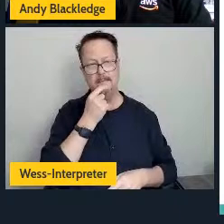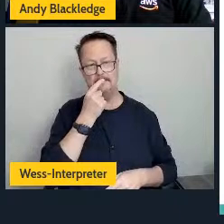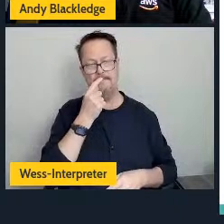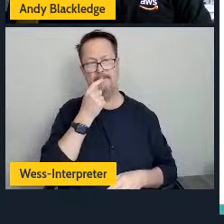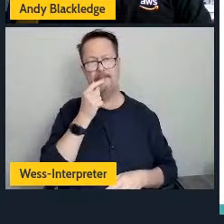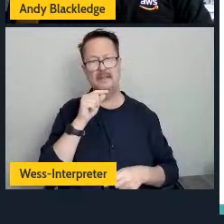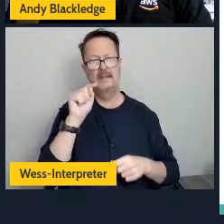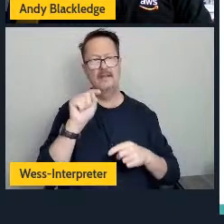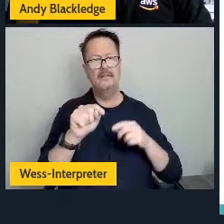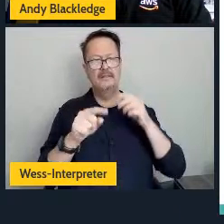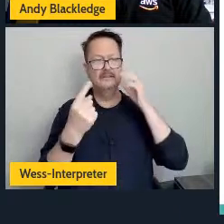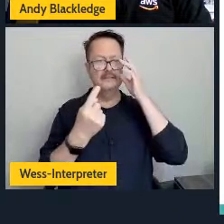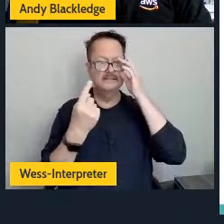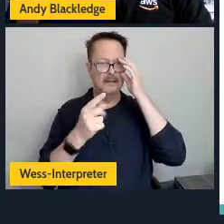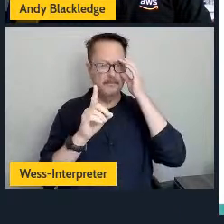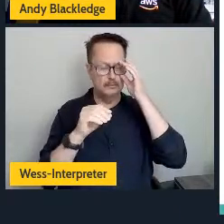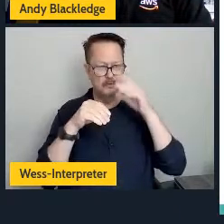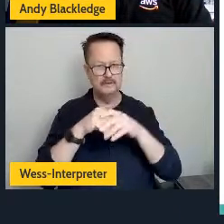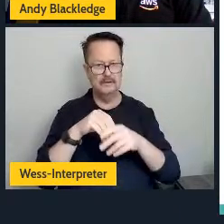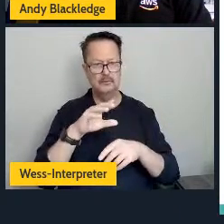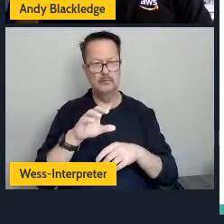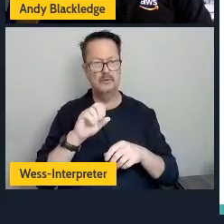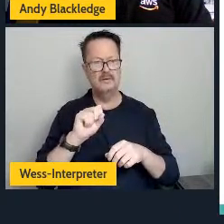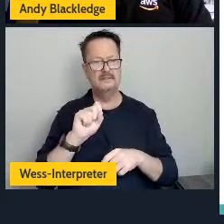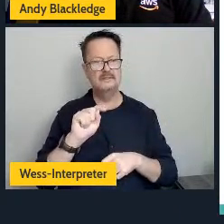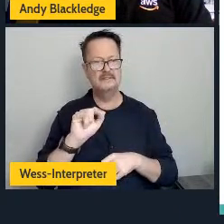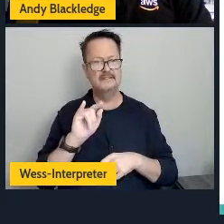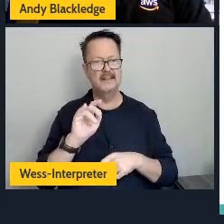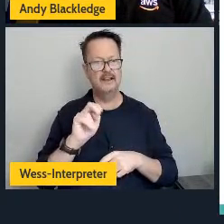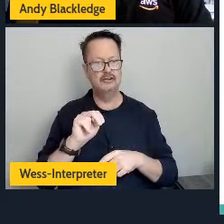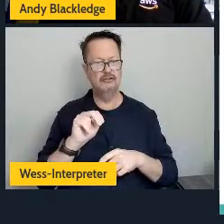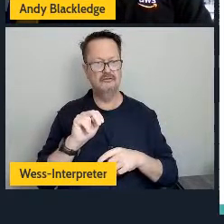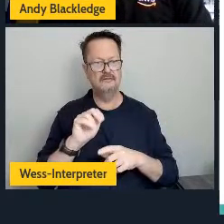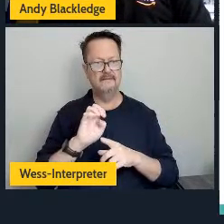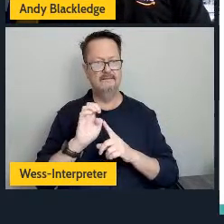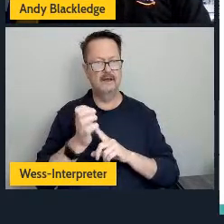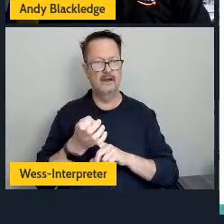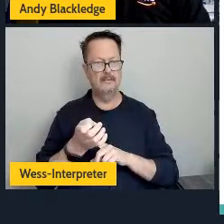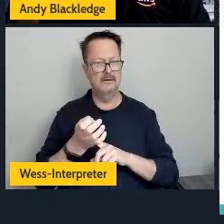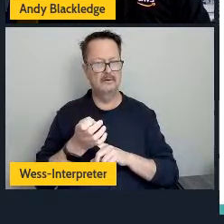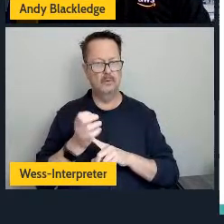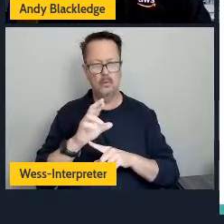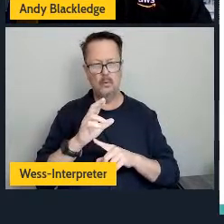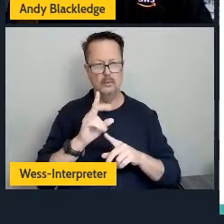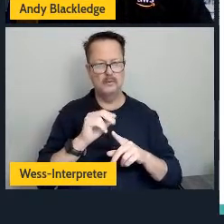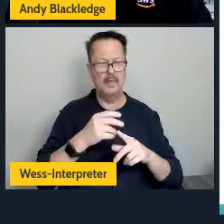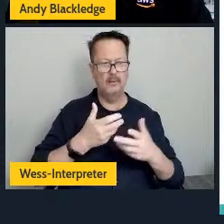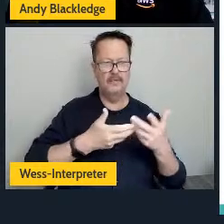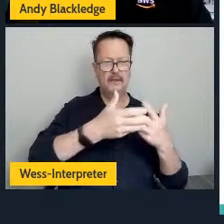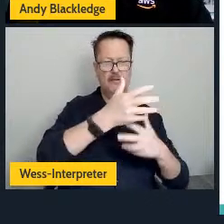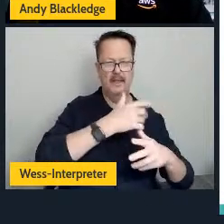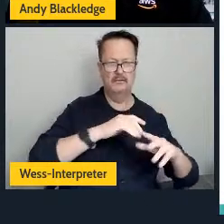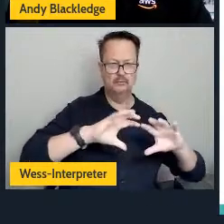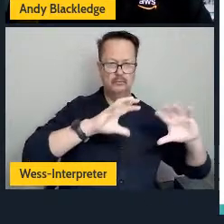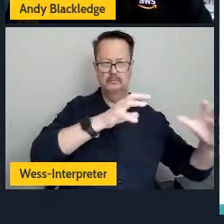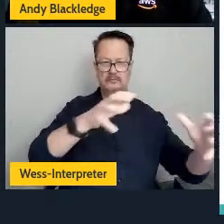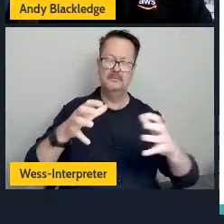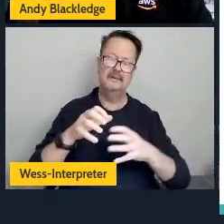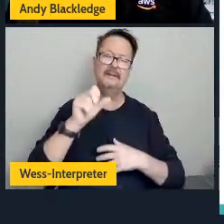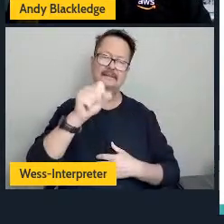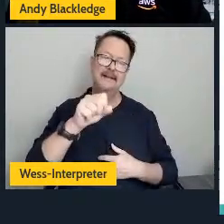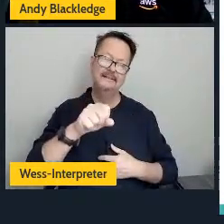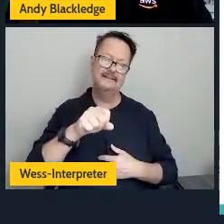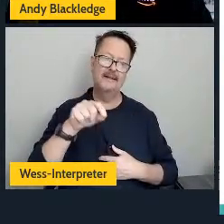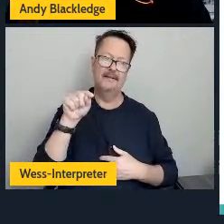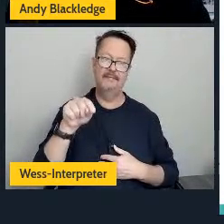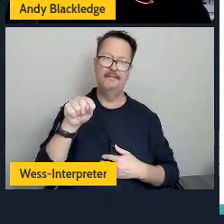This is something you do in your staging environment. You don't do this in production, or do you do this? That's right. Yes. So yes,